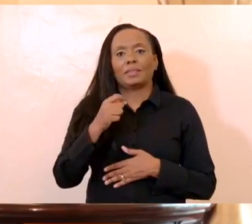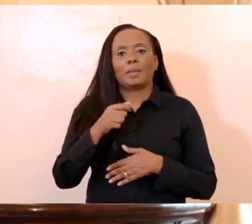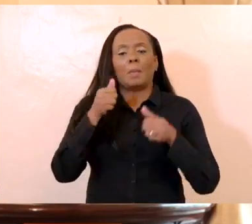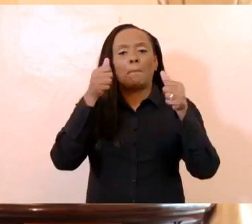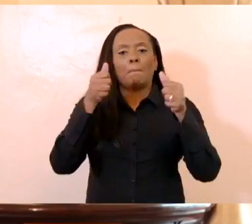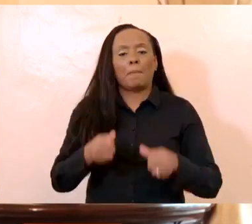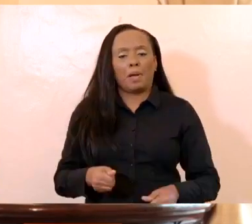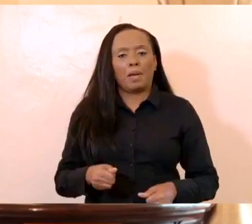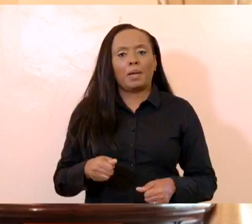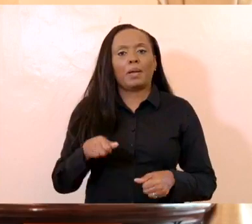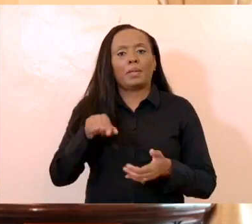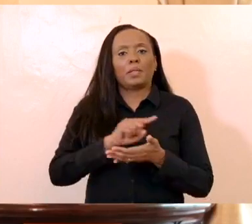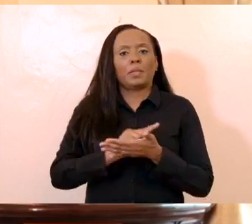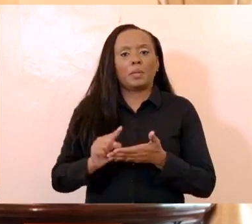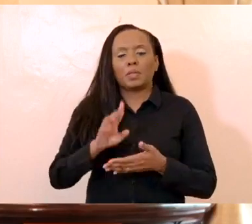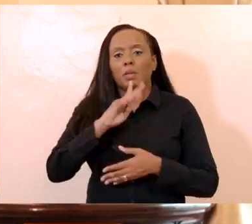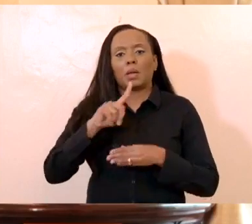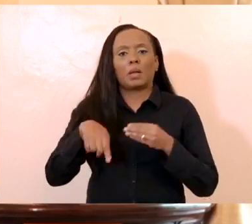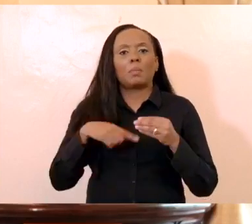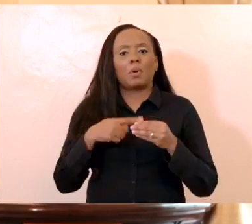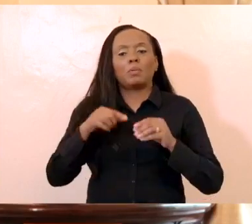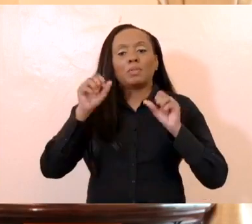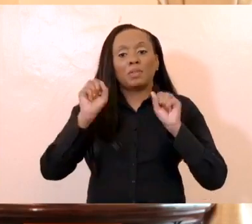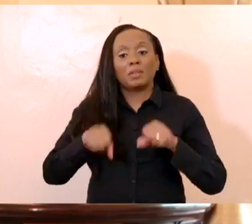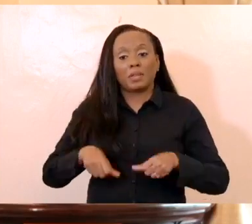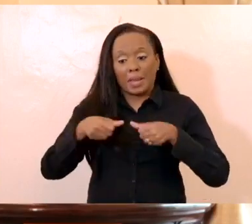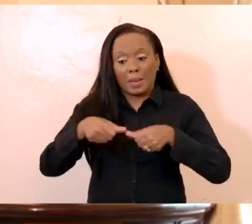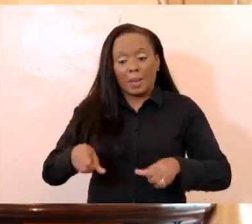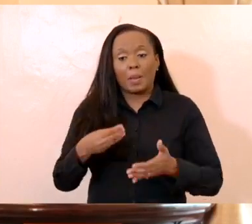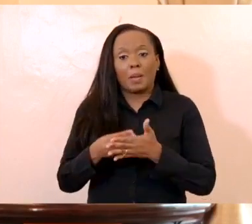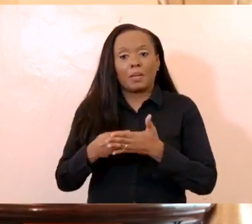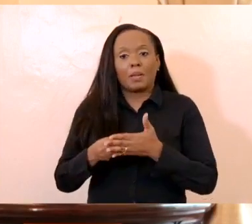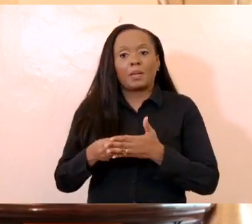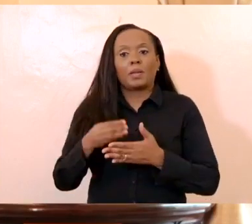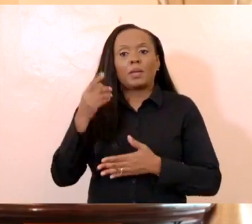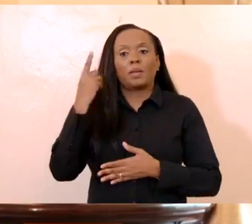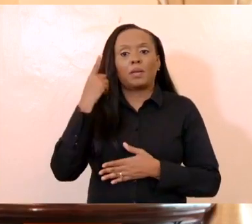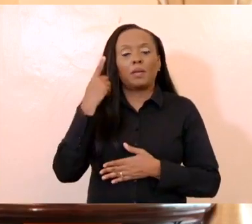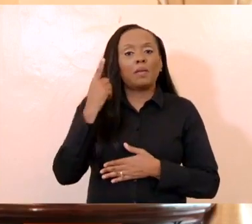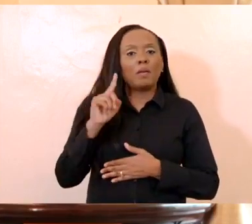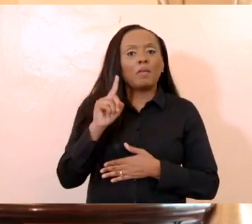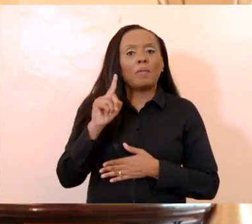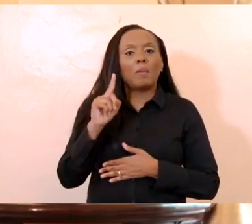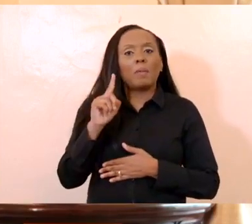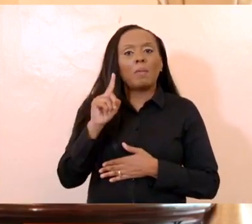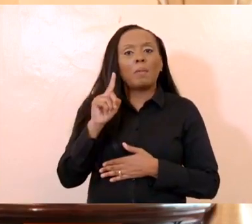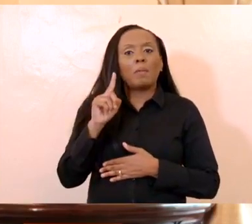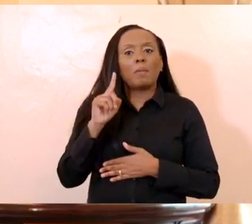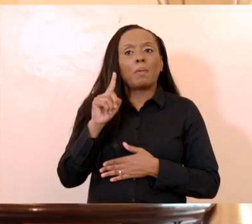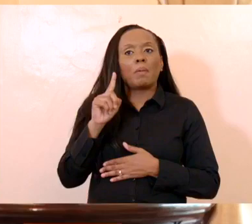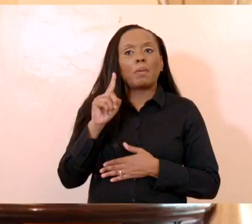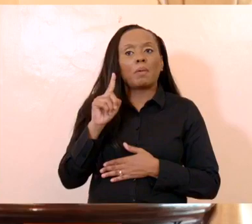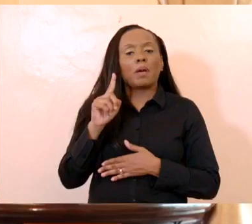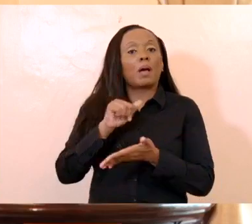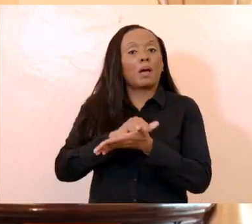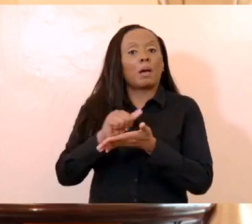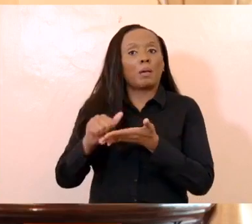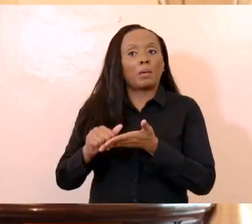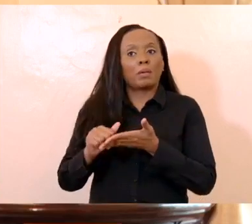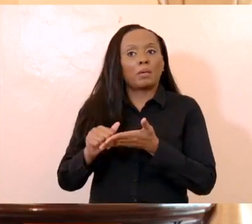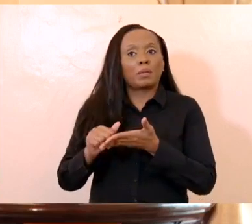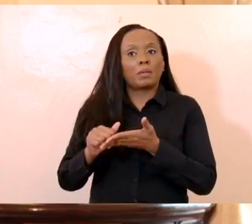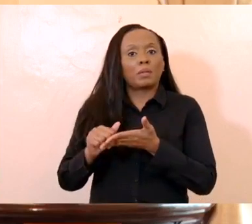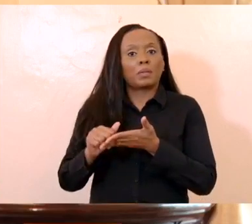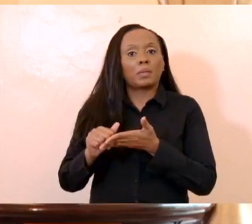I don't want to go into details of all of that, but provisions have been put in place that you can credit your loved one's account or any inmate's